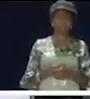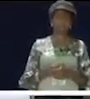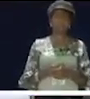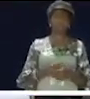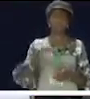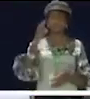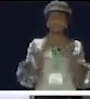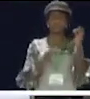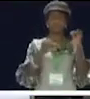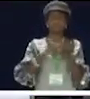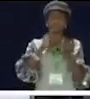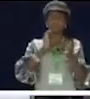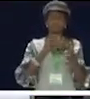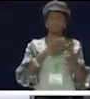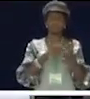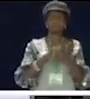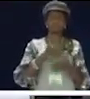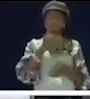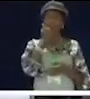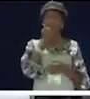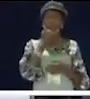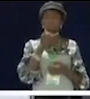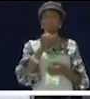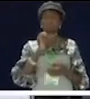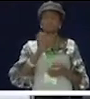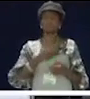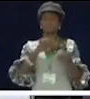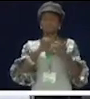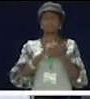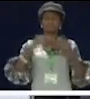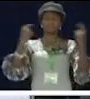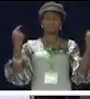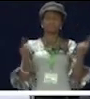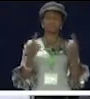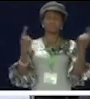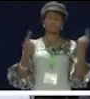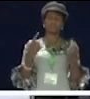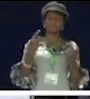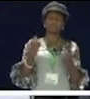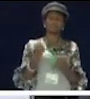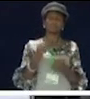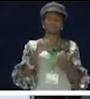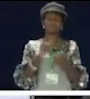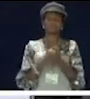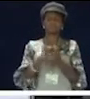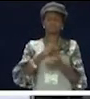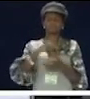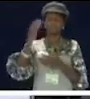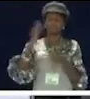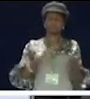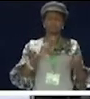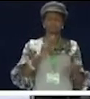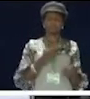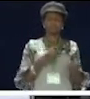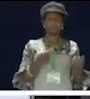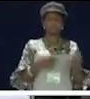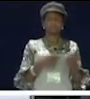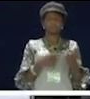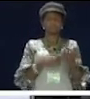If it is our own faults, our own sins, that has gotten us to